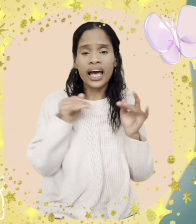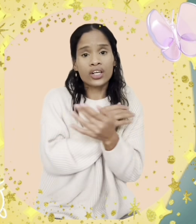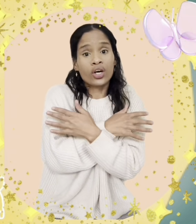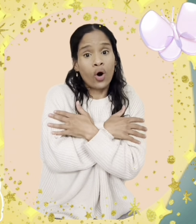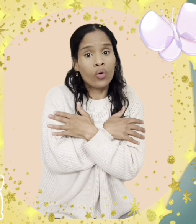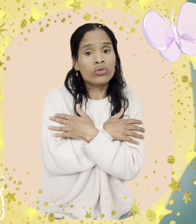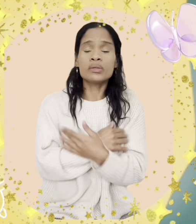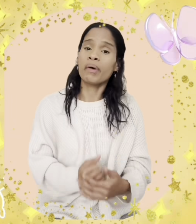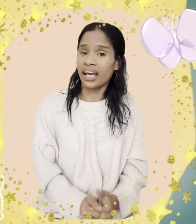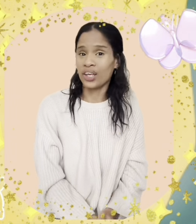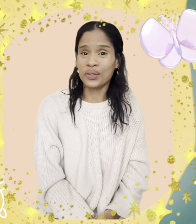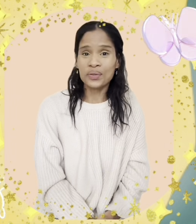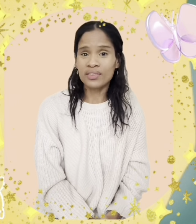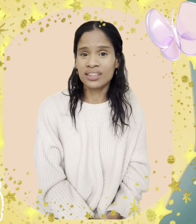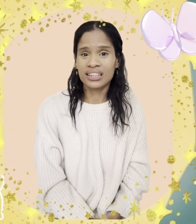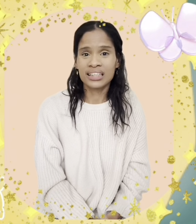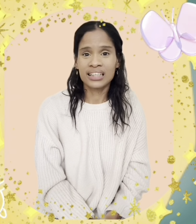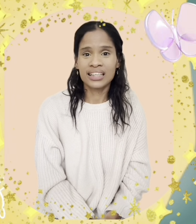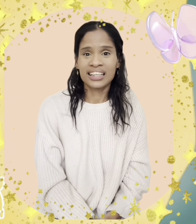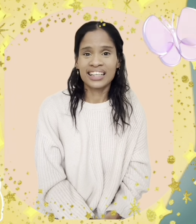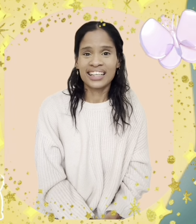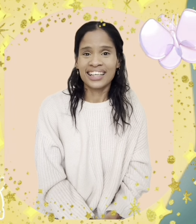rainy and cold by you?